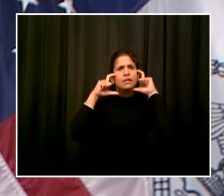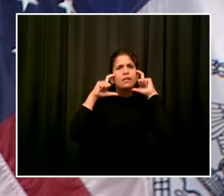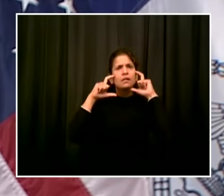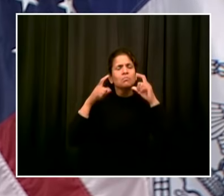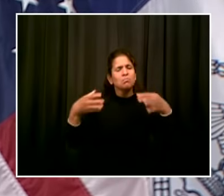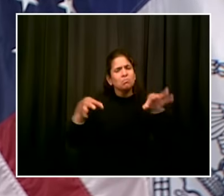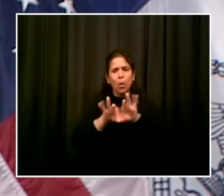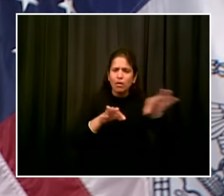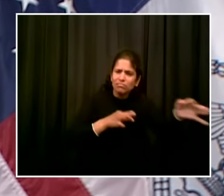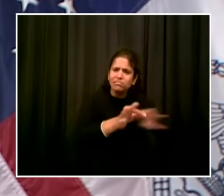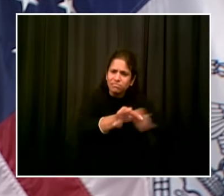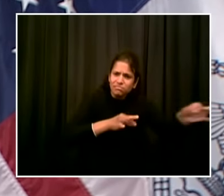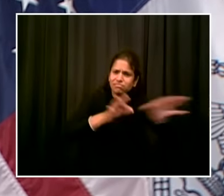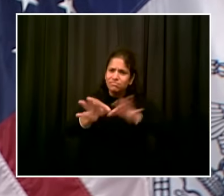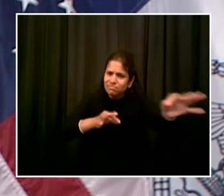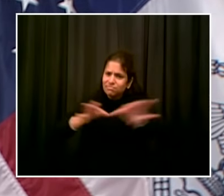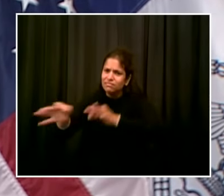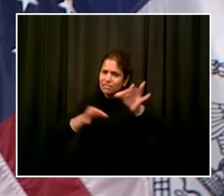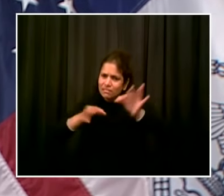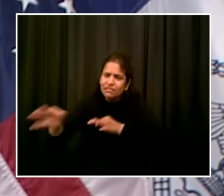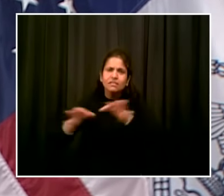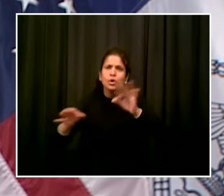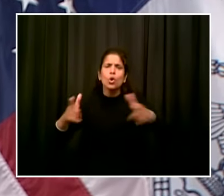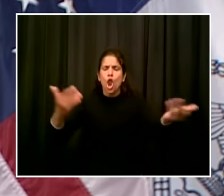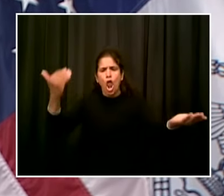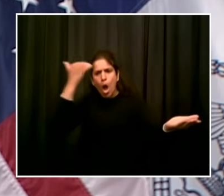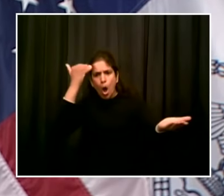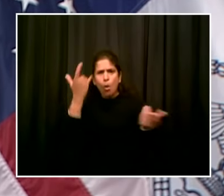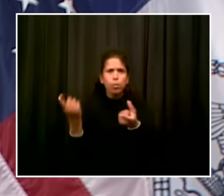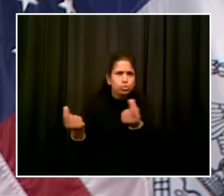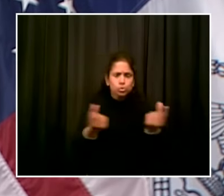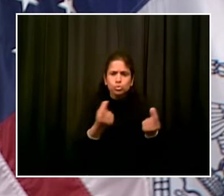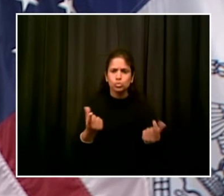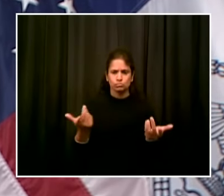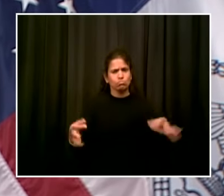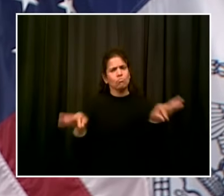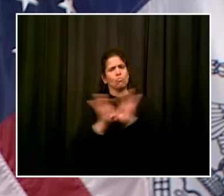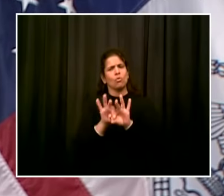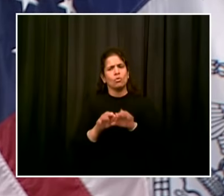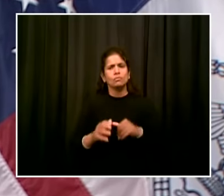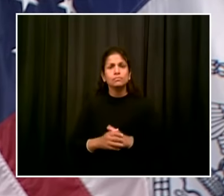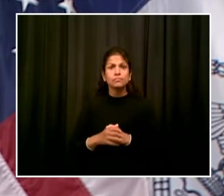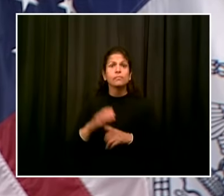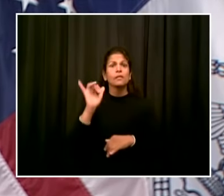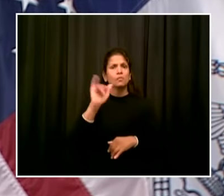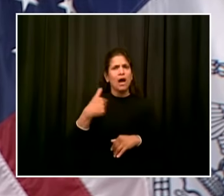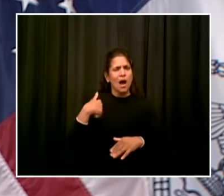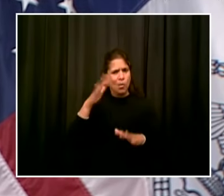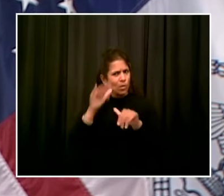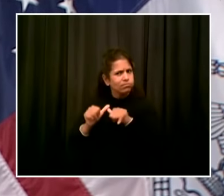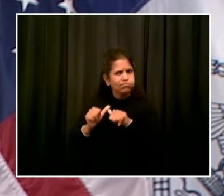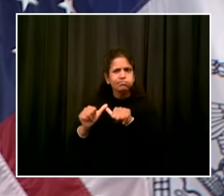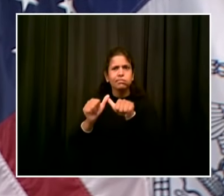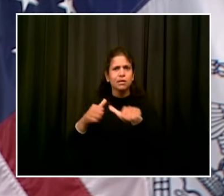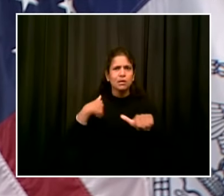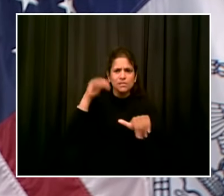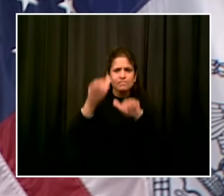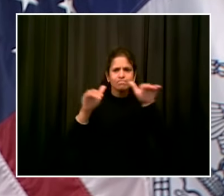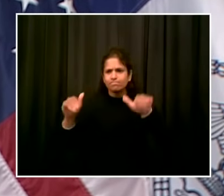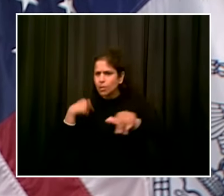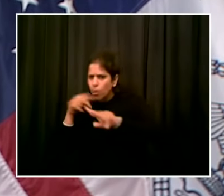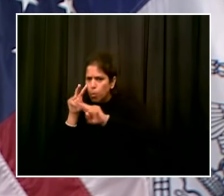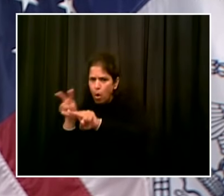do more of it and better. But again, we're going to watch every step along the way, and if we need to do something more aggressive, that's